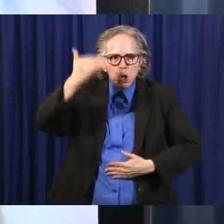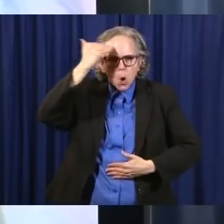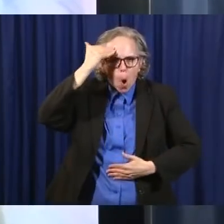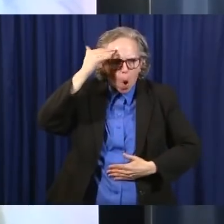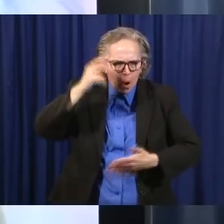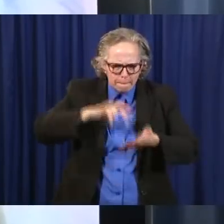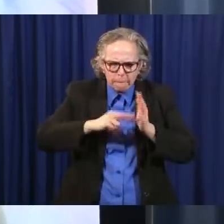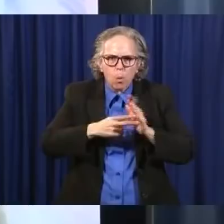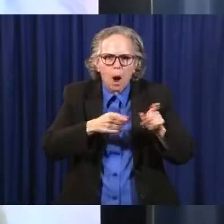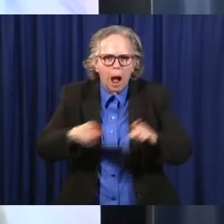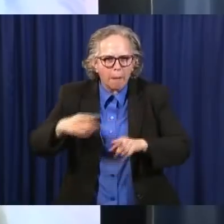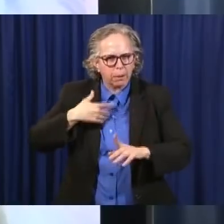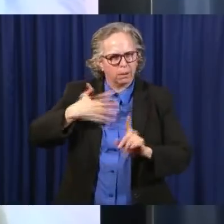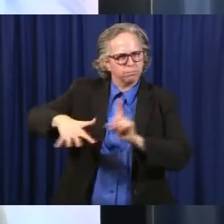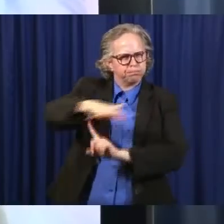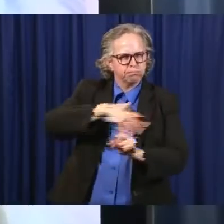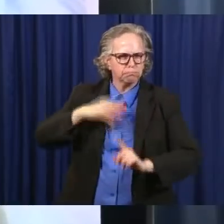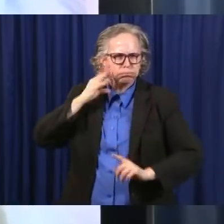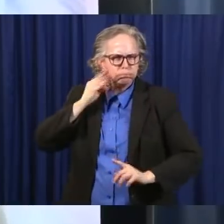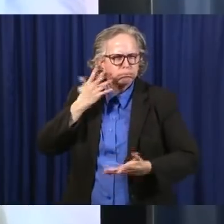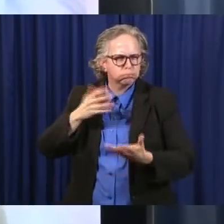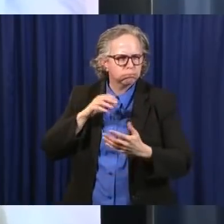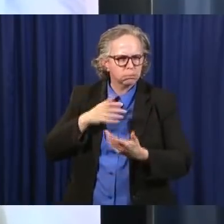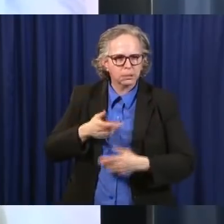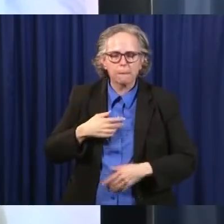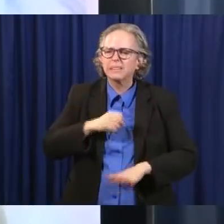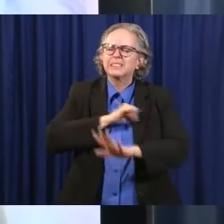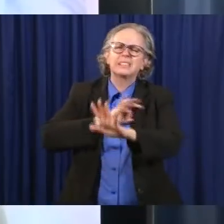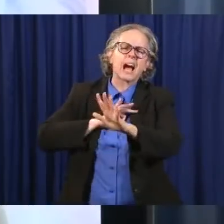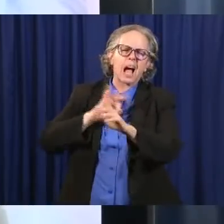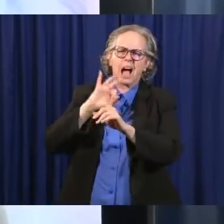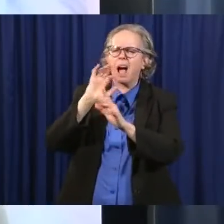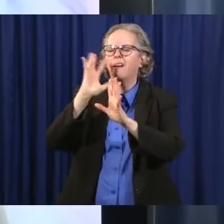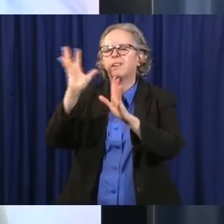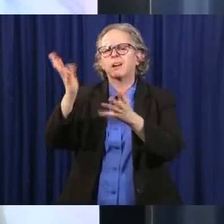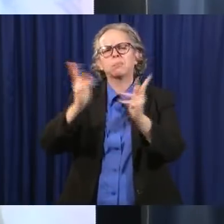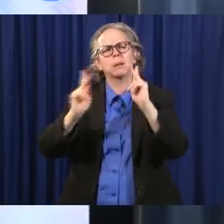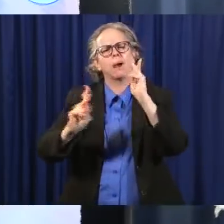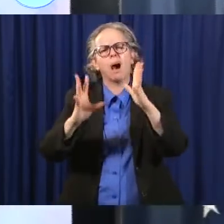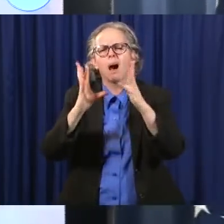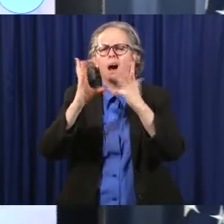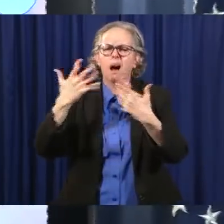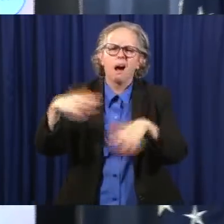very comforting towards me. I couldn't ask for better staff.